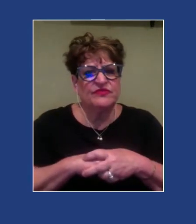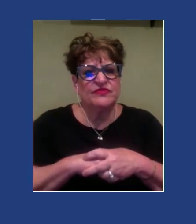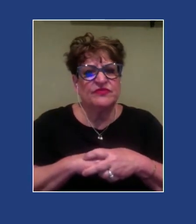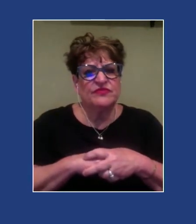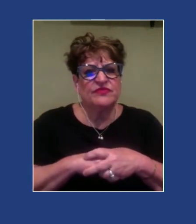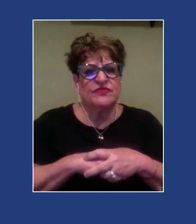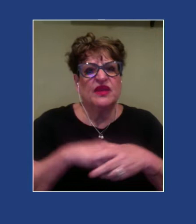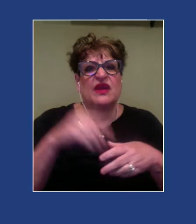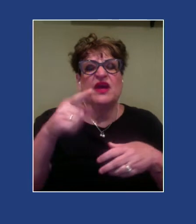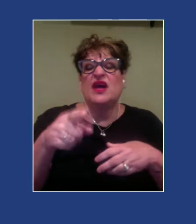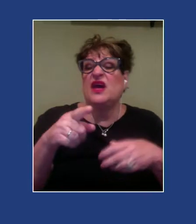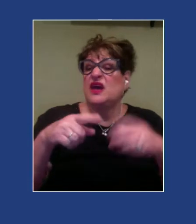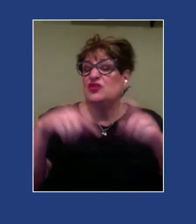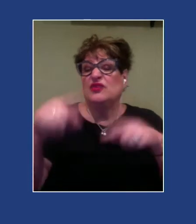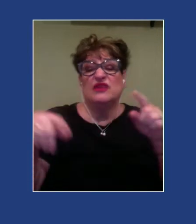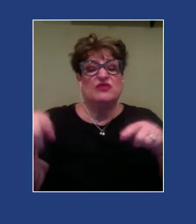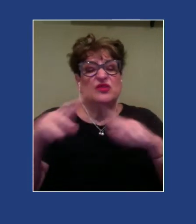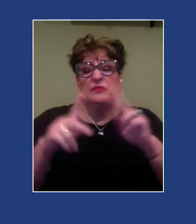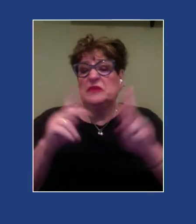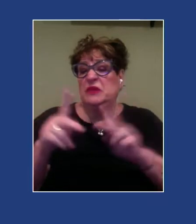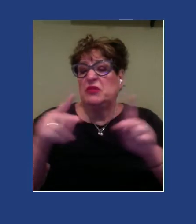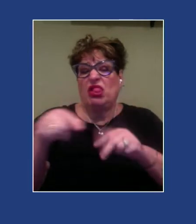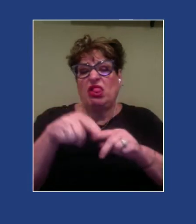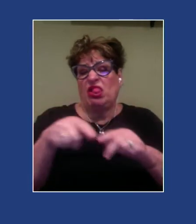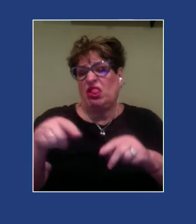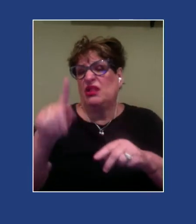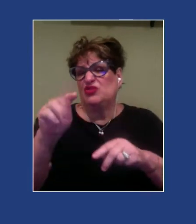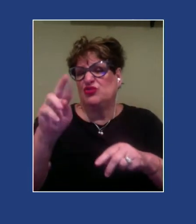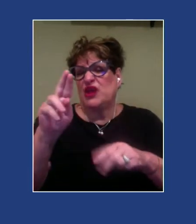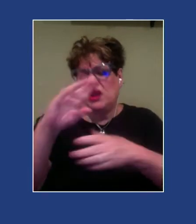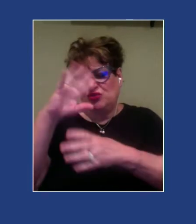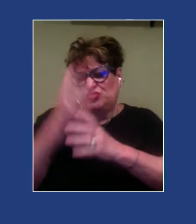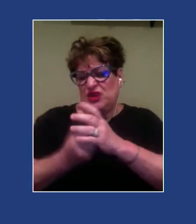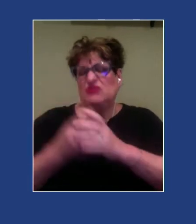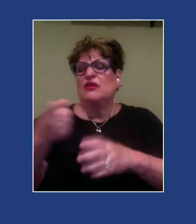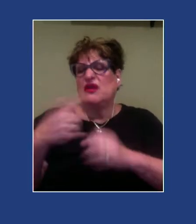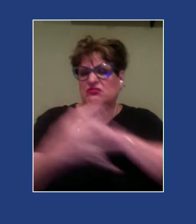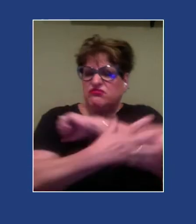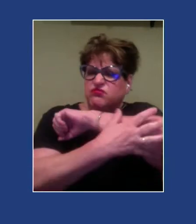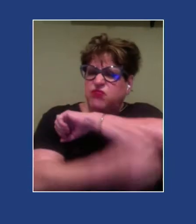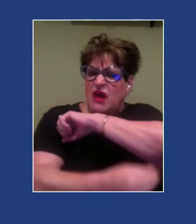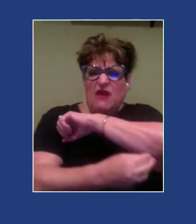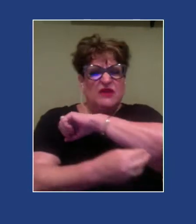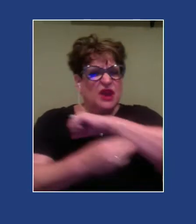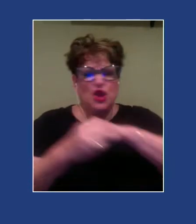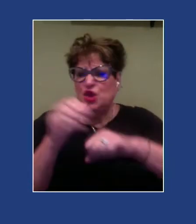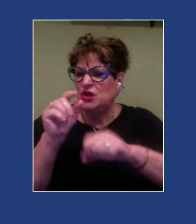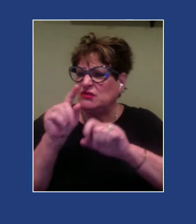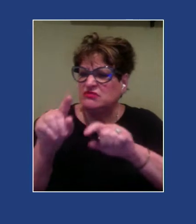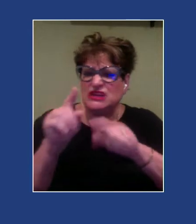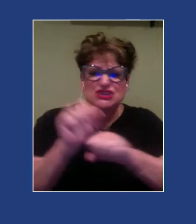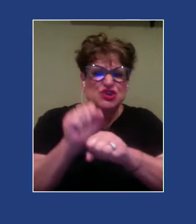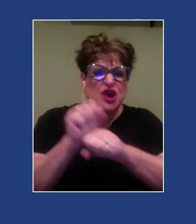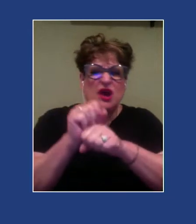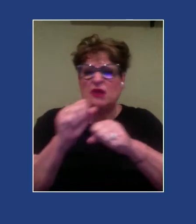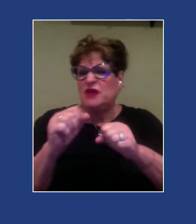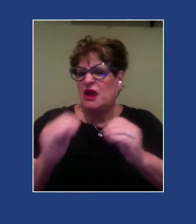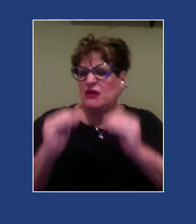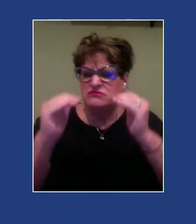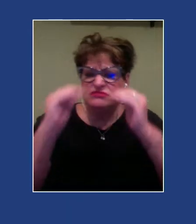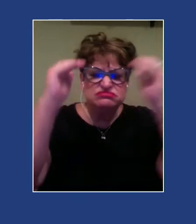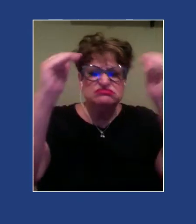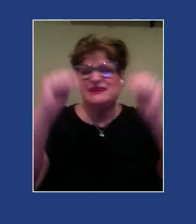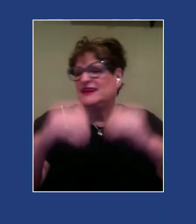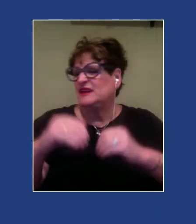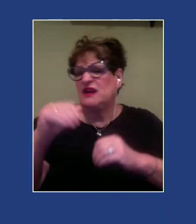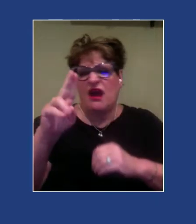Transgender and gender diverse people also report much higher prevalence of poverty compared to the general population, much higher unemployment,